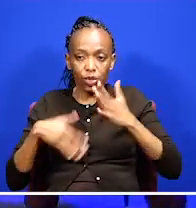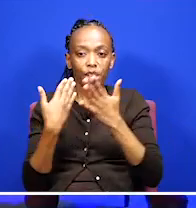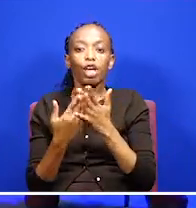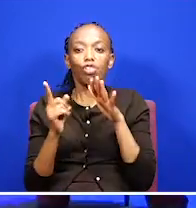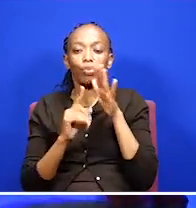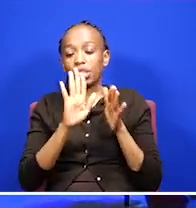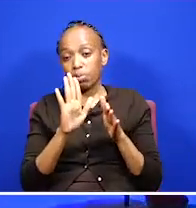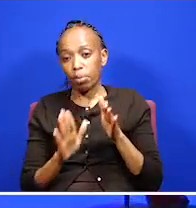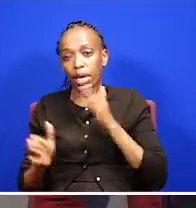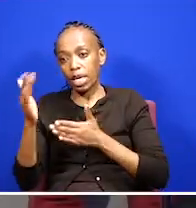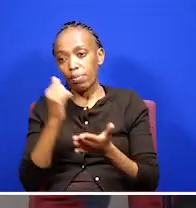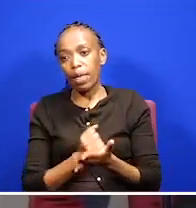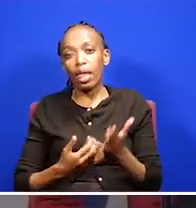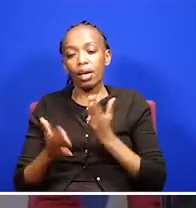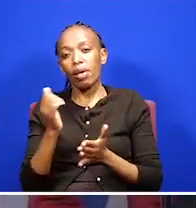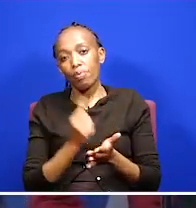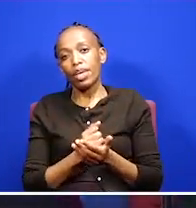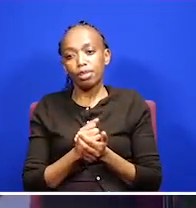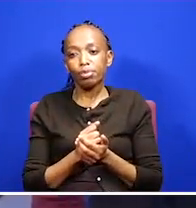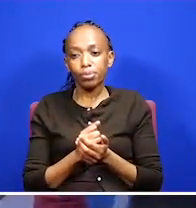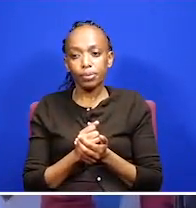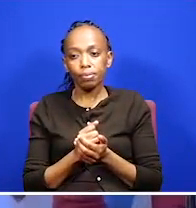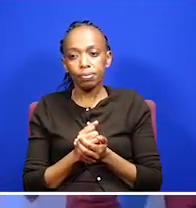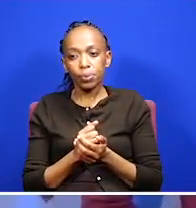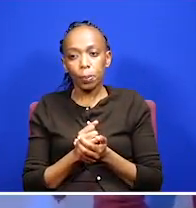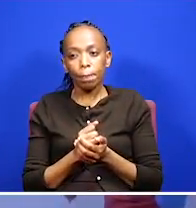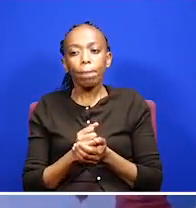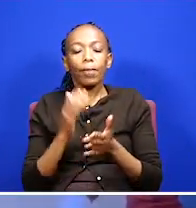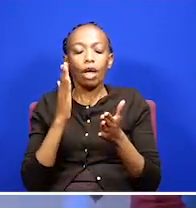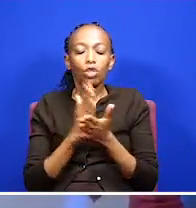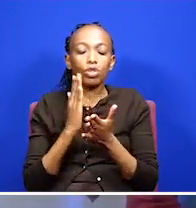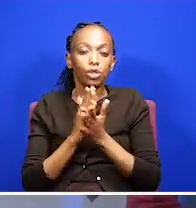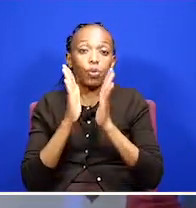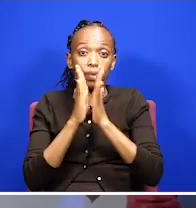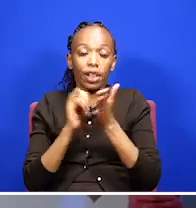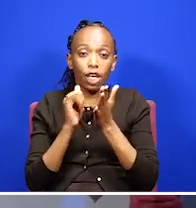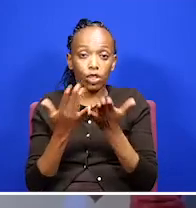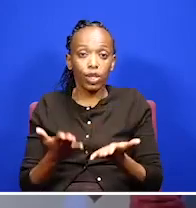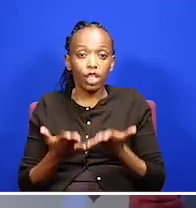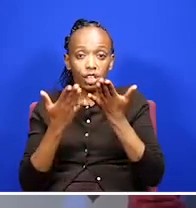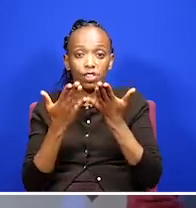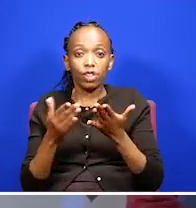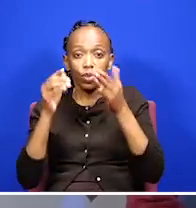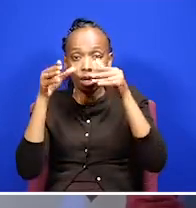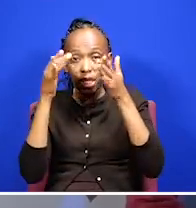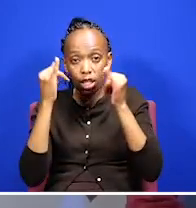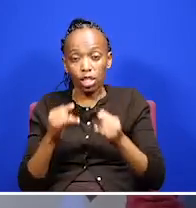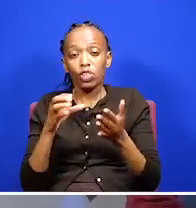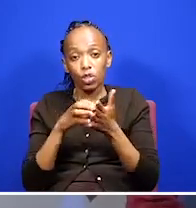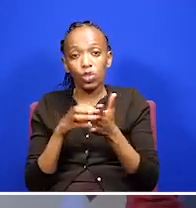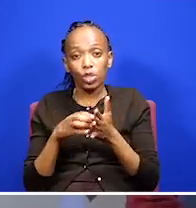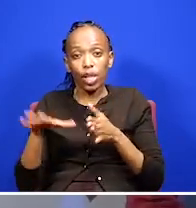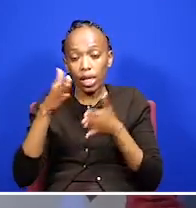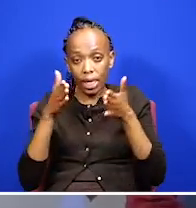your ministry. Amen and amen. I really pray that you are lifted to a whole new situation.